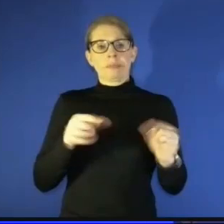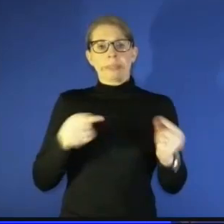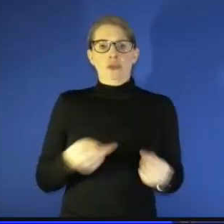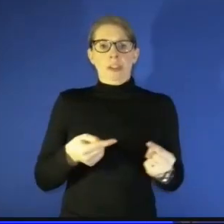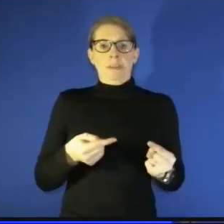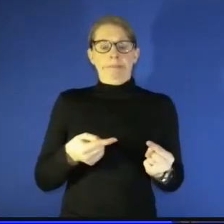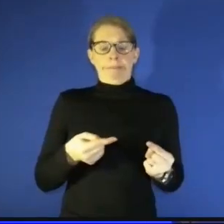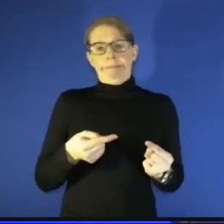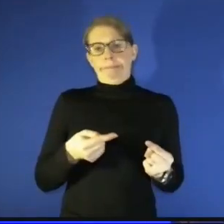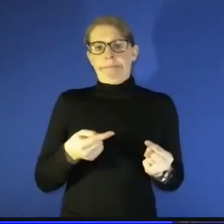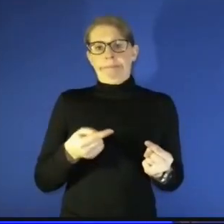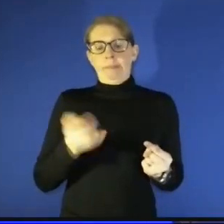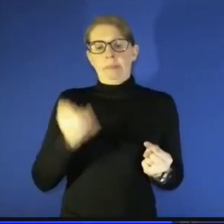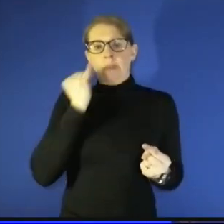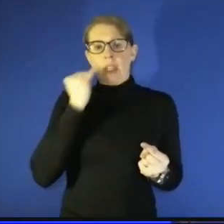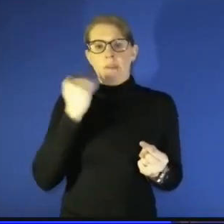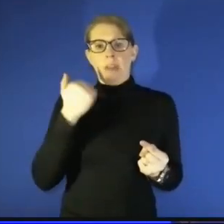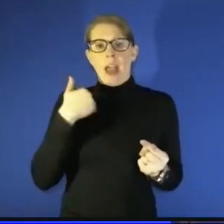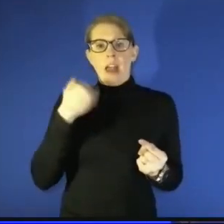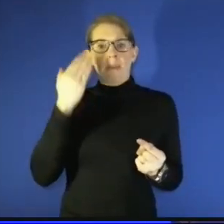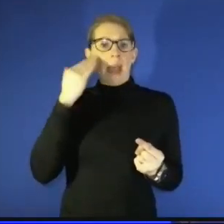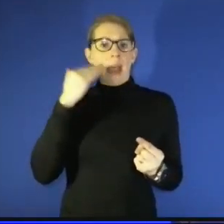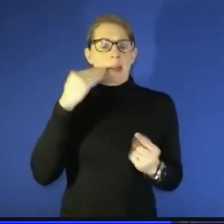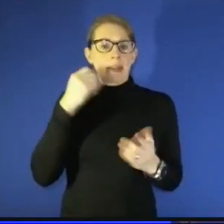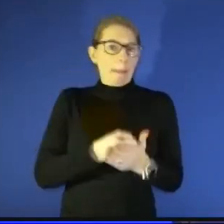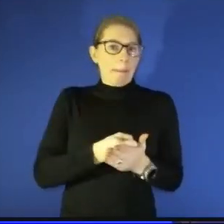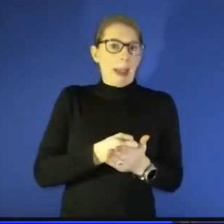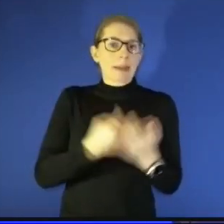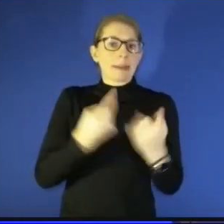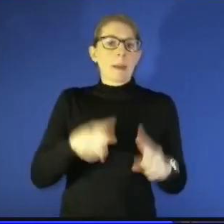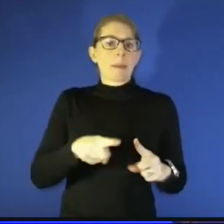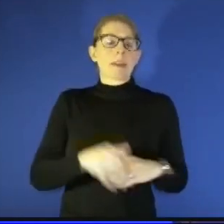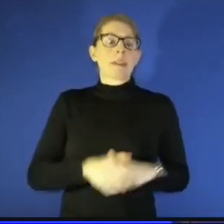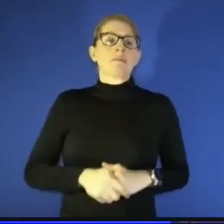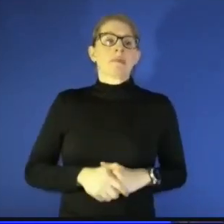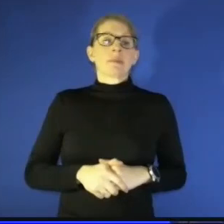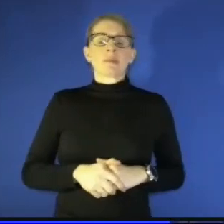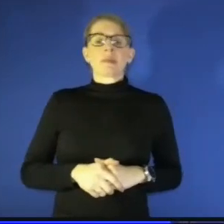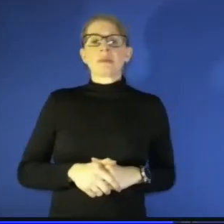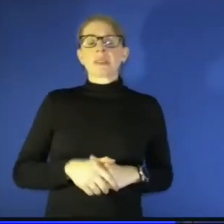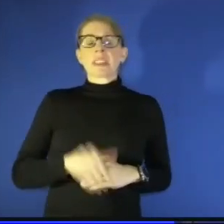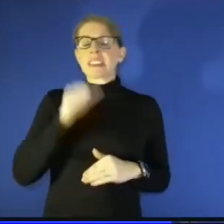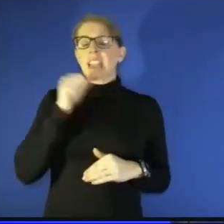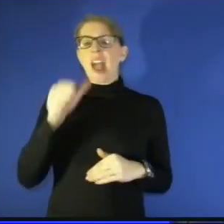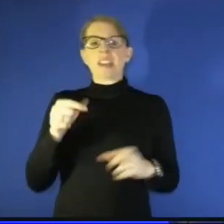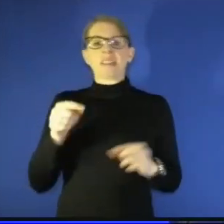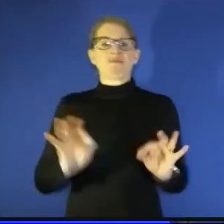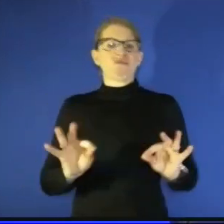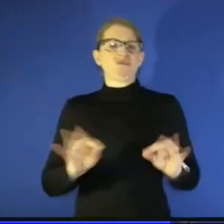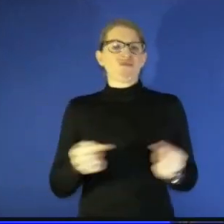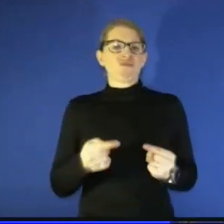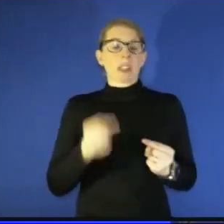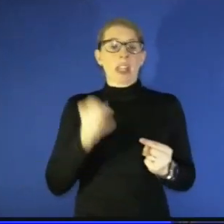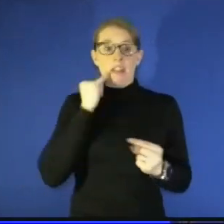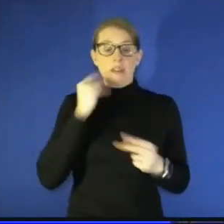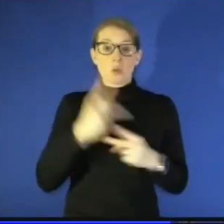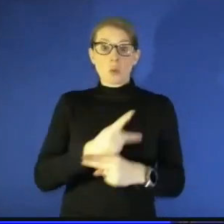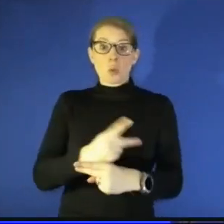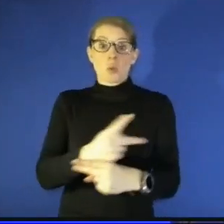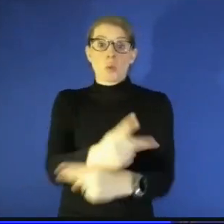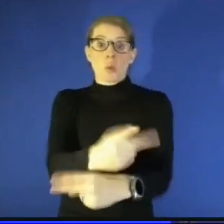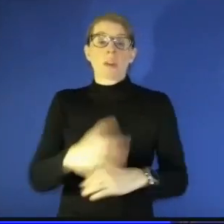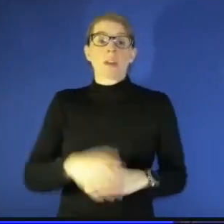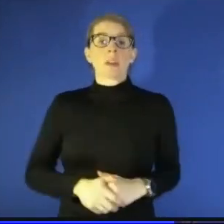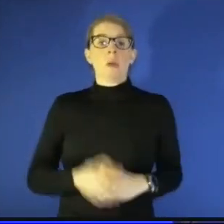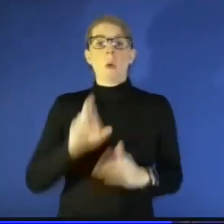you have an important impact to the head, that is beyond simple headache. If you have progressive headache, if you have the development